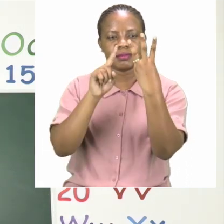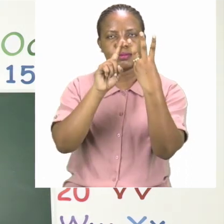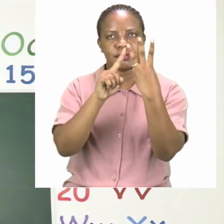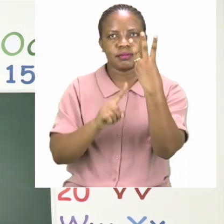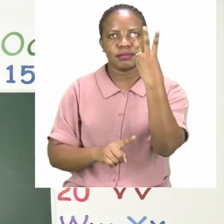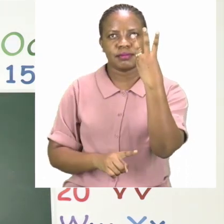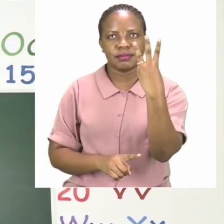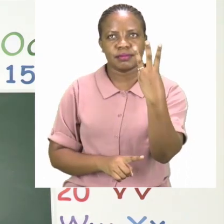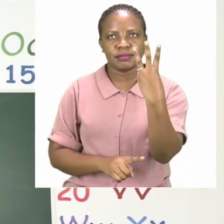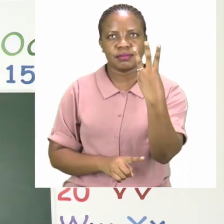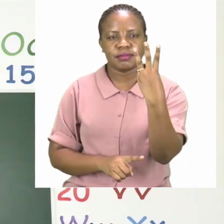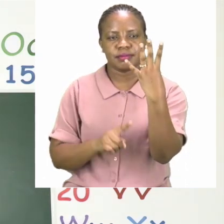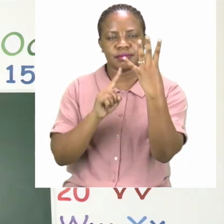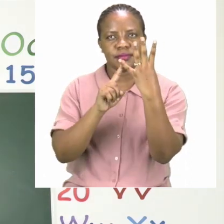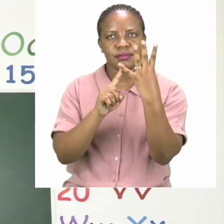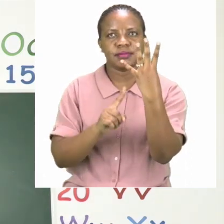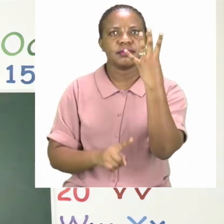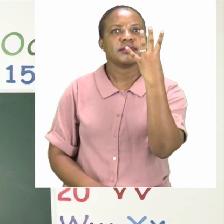three, four.